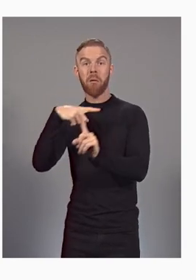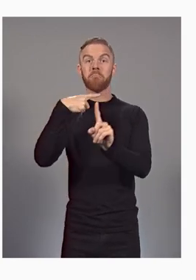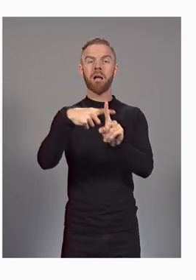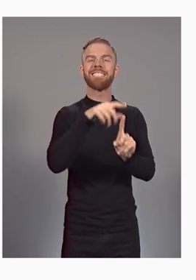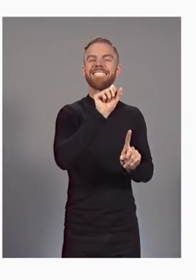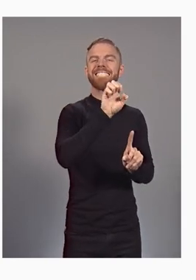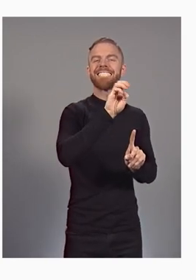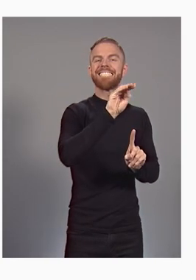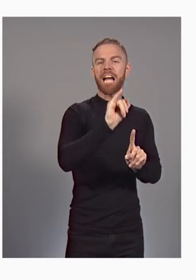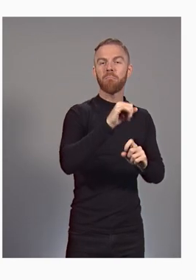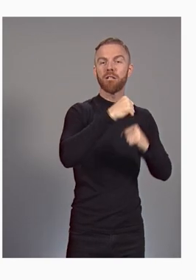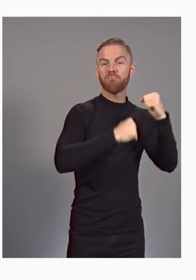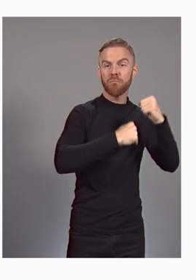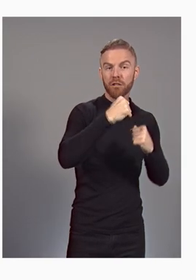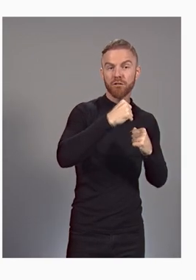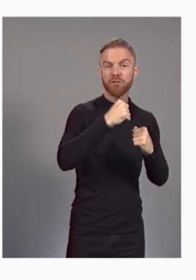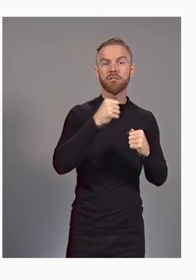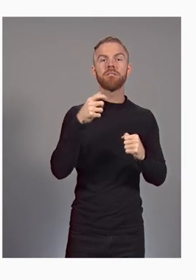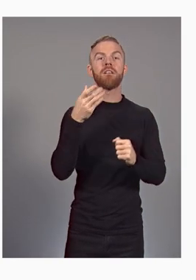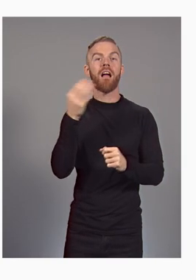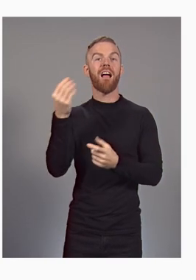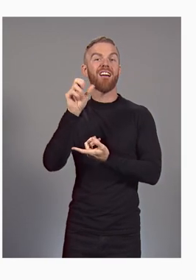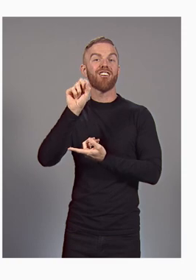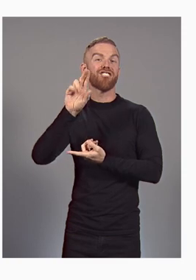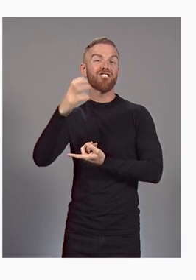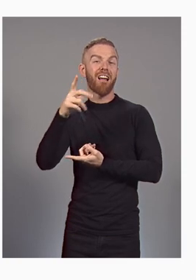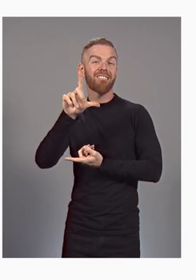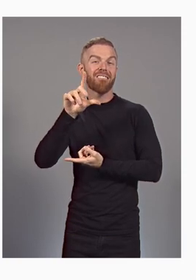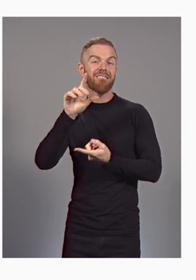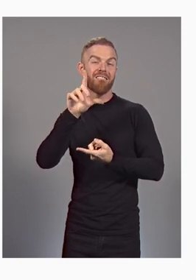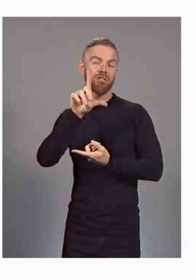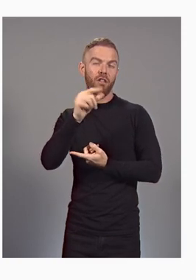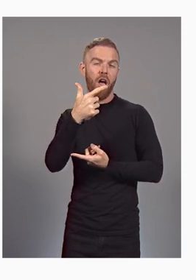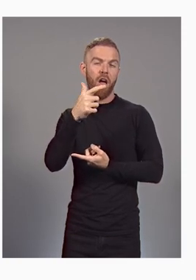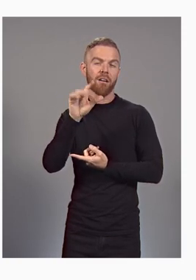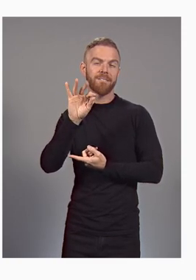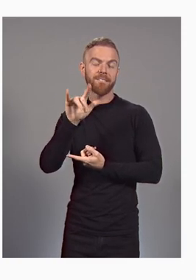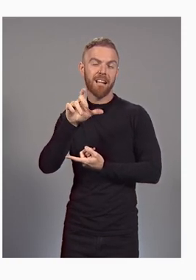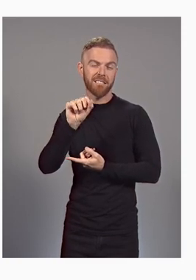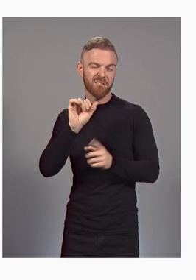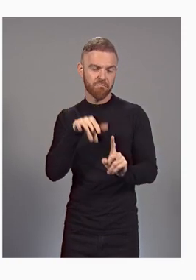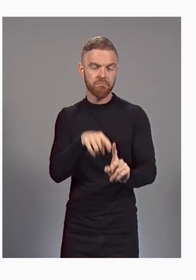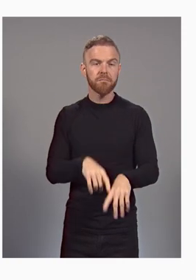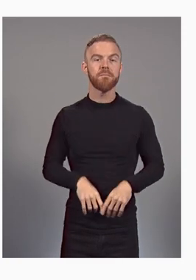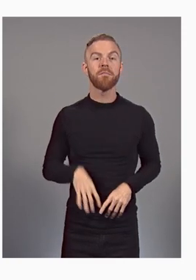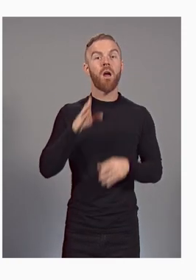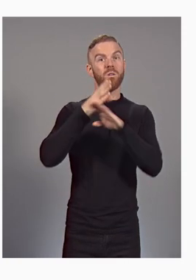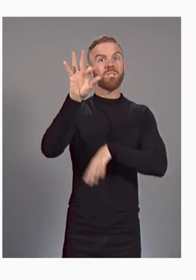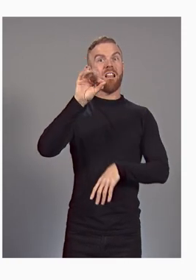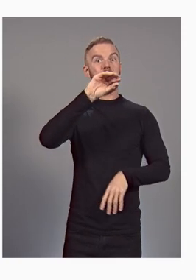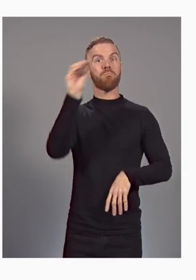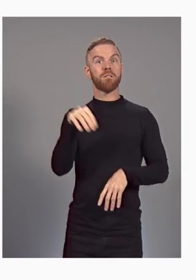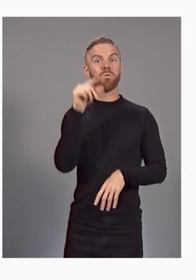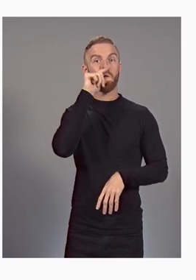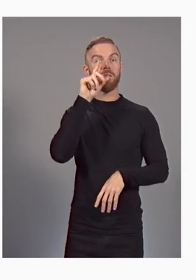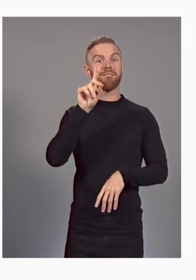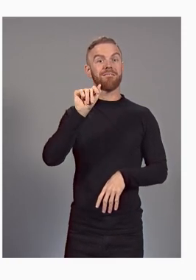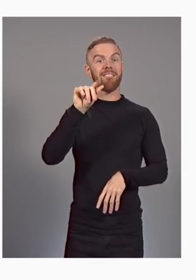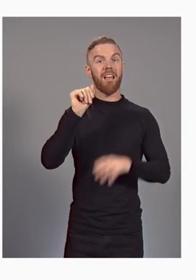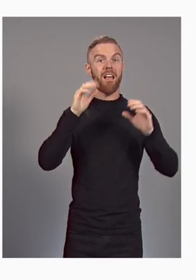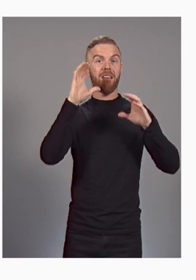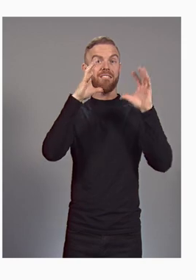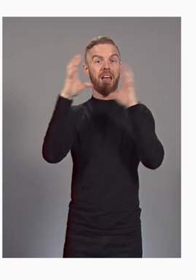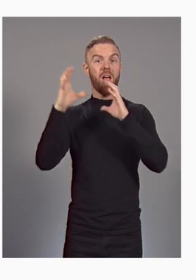as log files. Did you know that over 90% of Google Data Cloud customers also access and